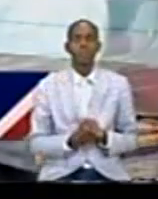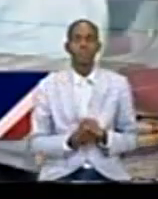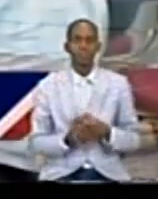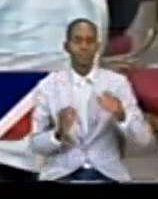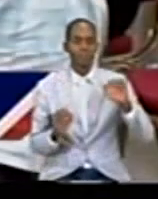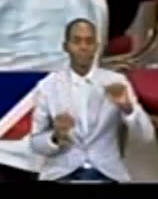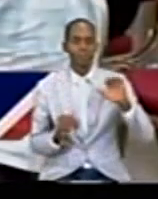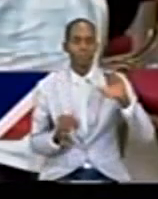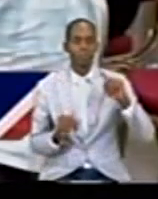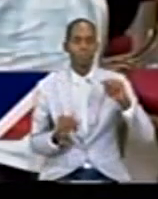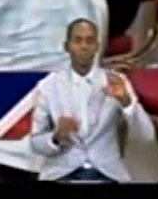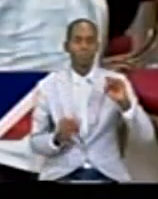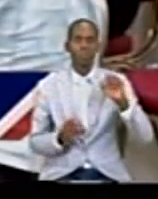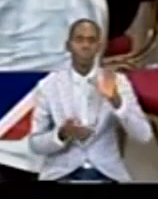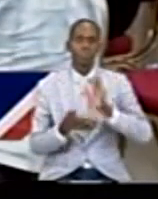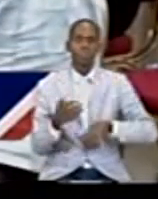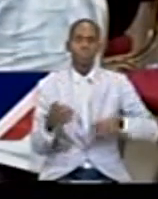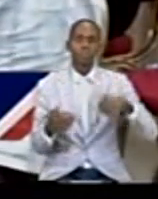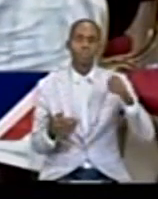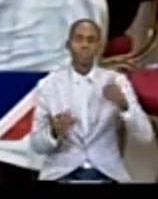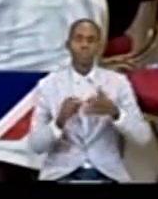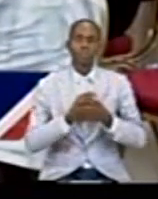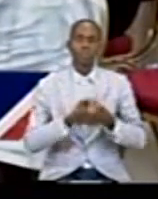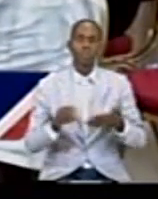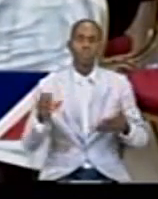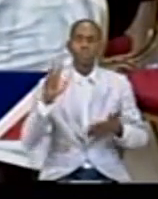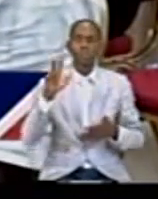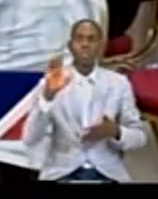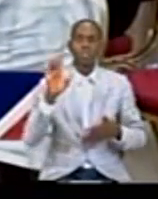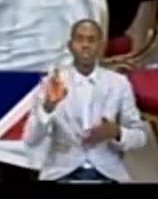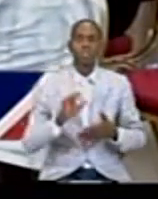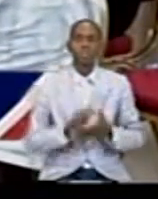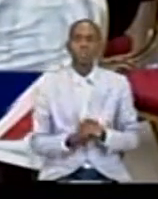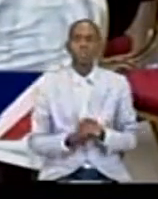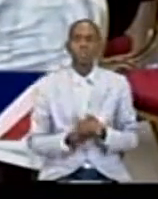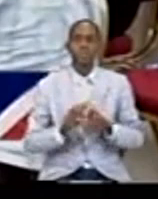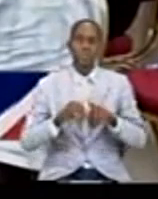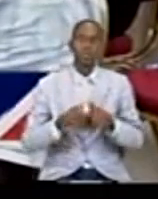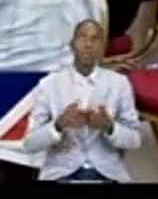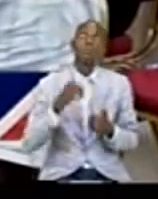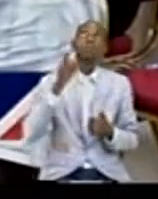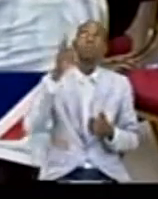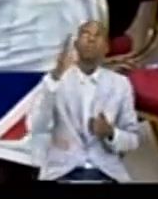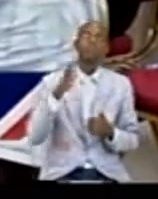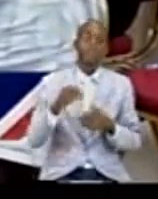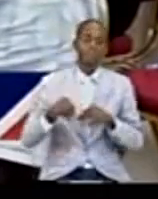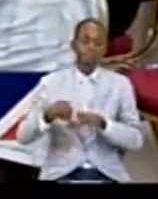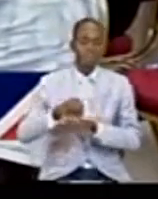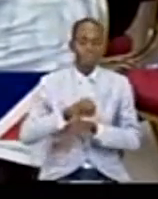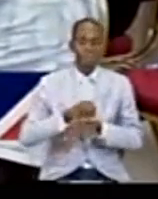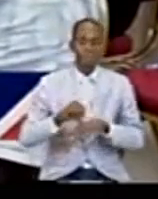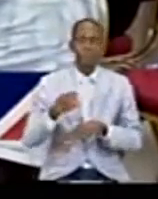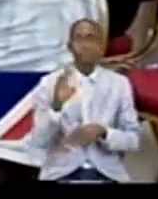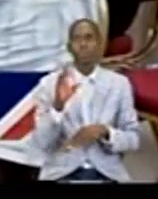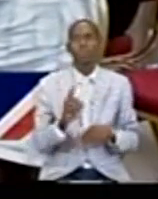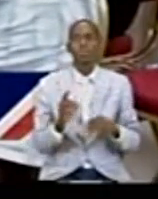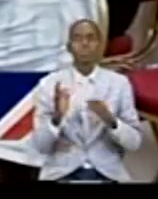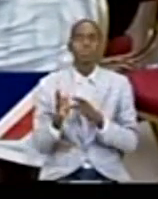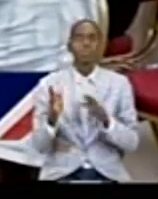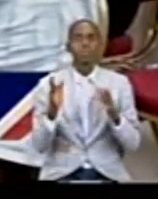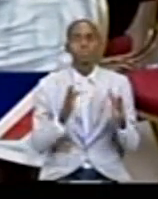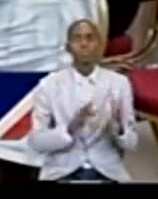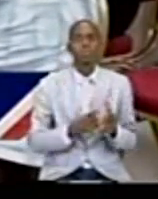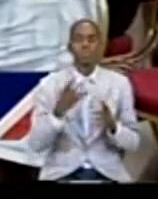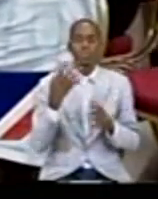38. Acts chapter 10, verse 38. How God anointed